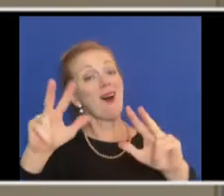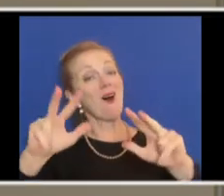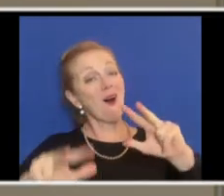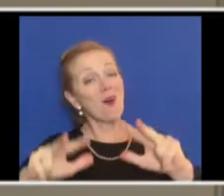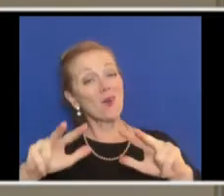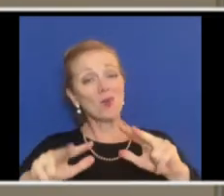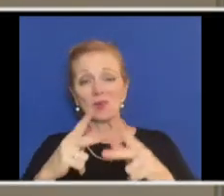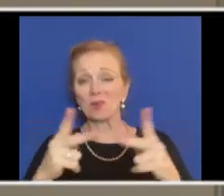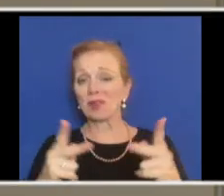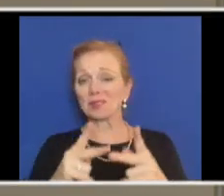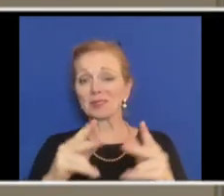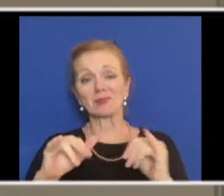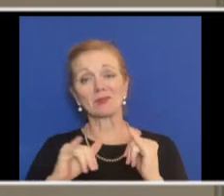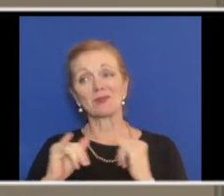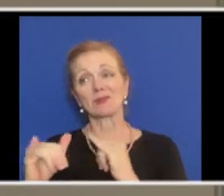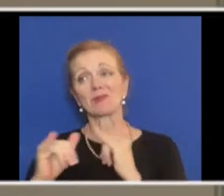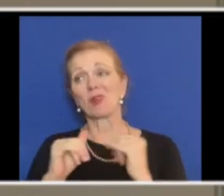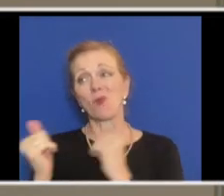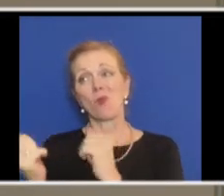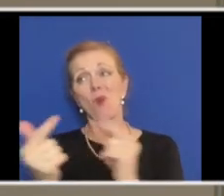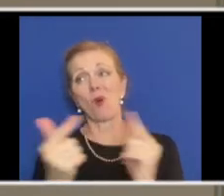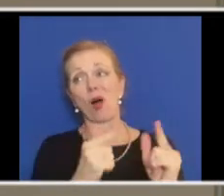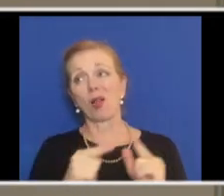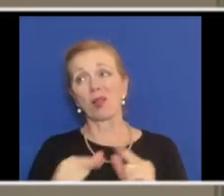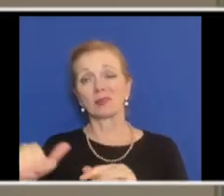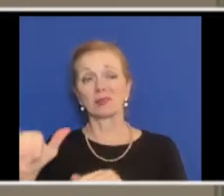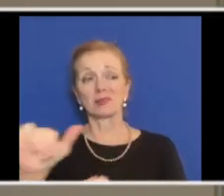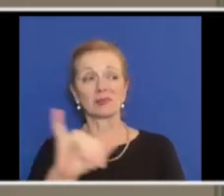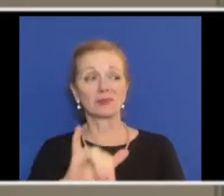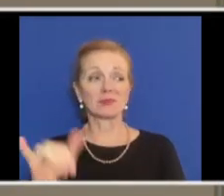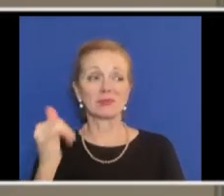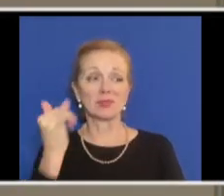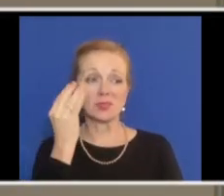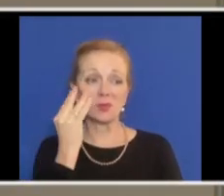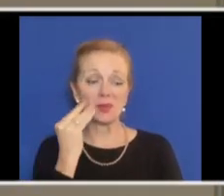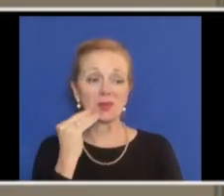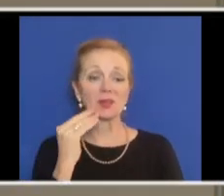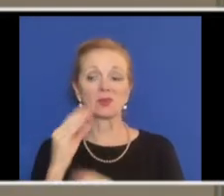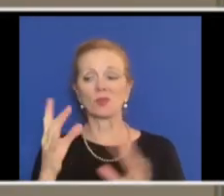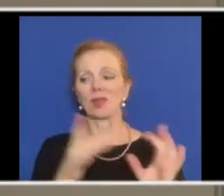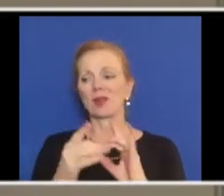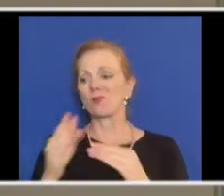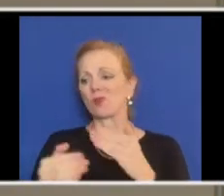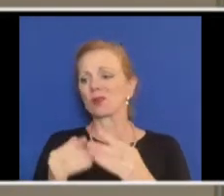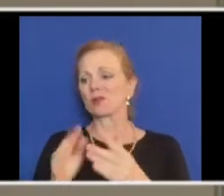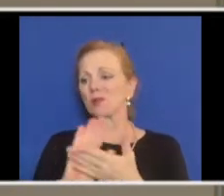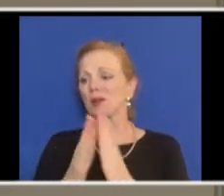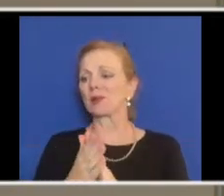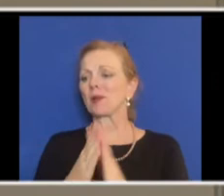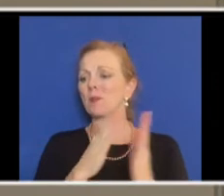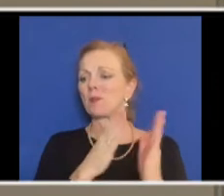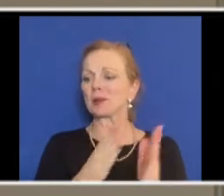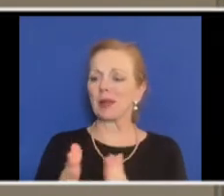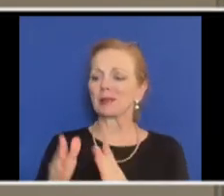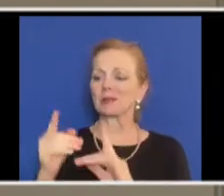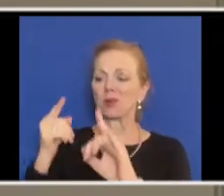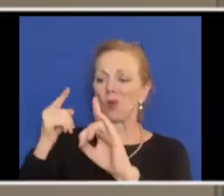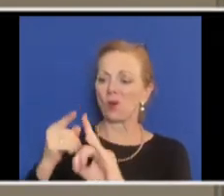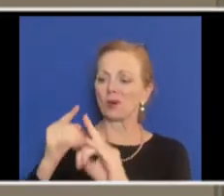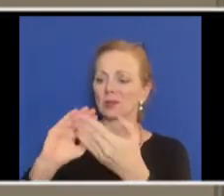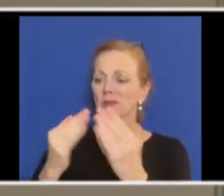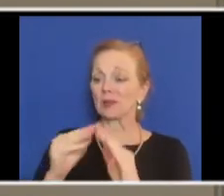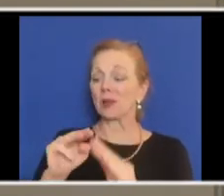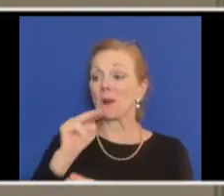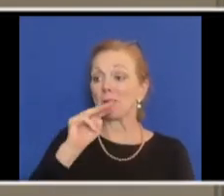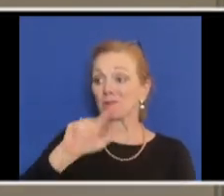that we are all in as it relates to the plot process again of becoming a plan oriented city um Miss watlington